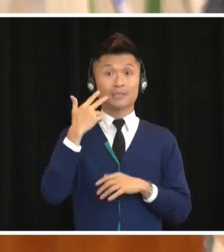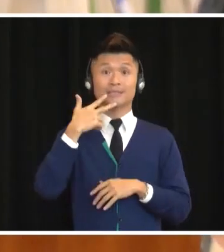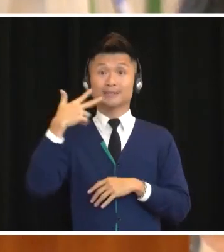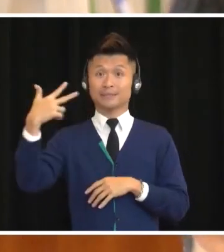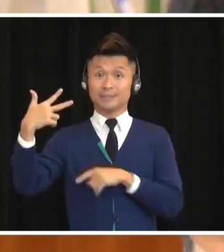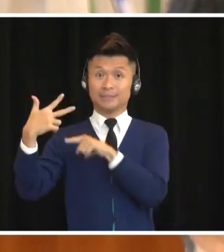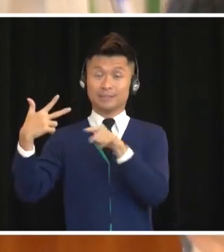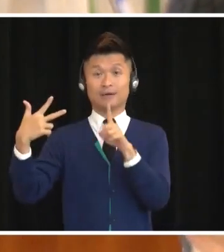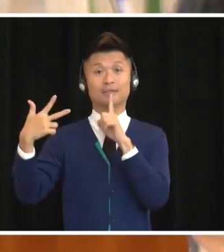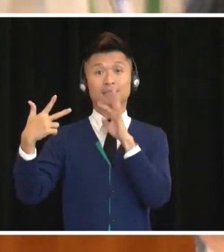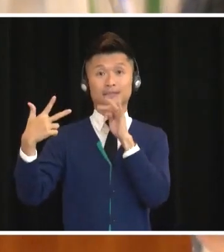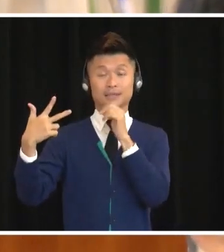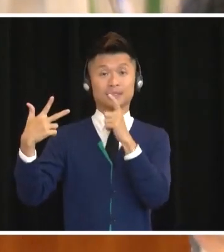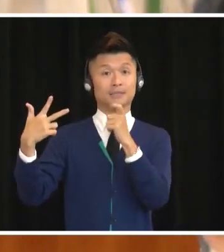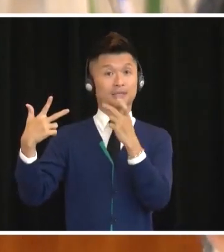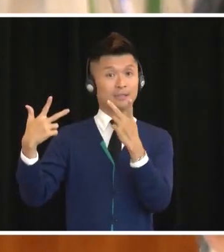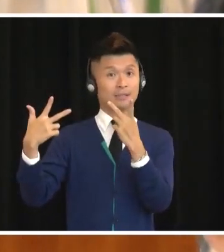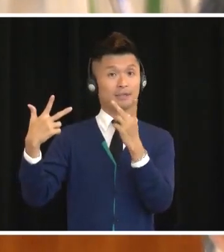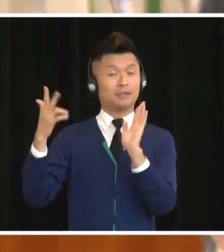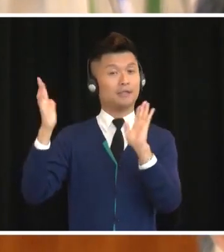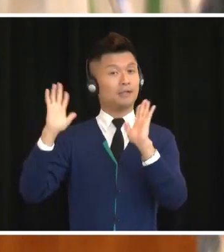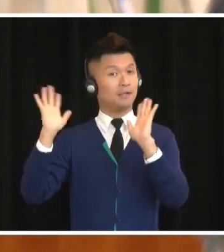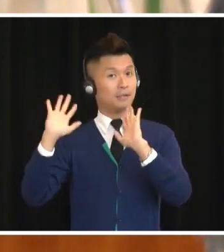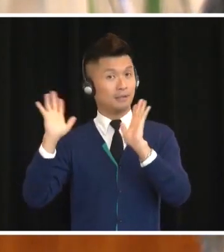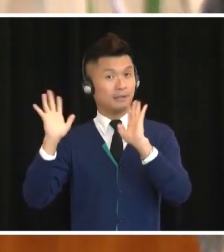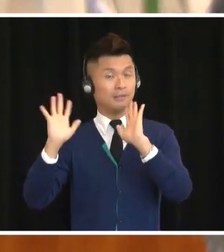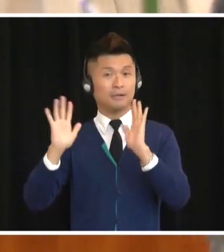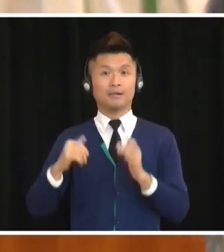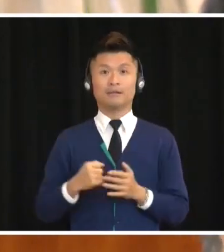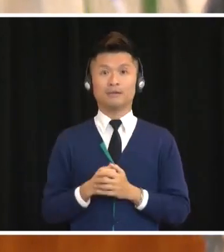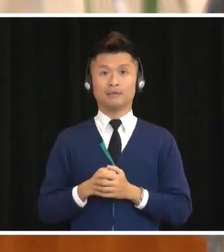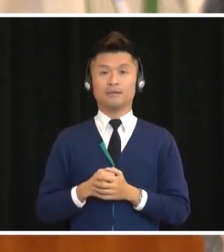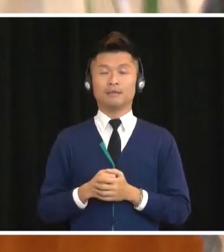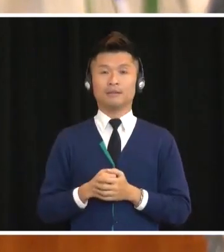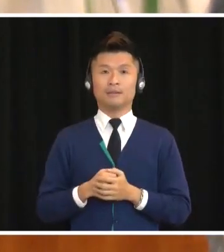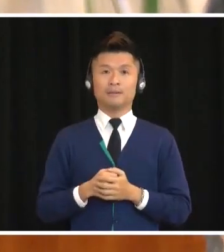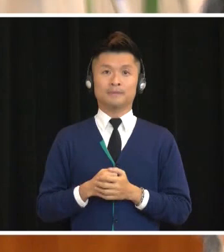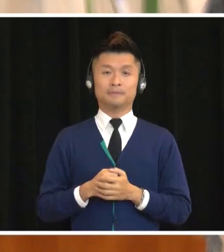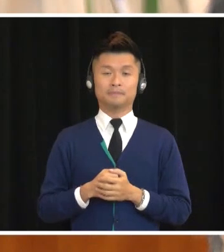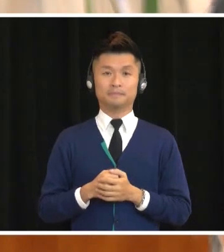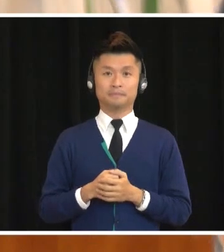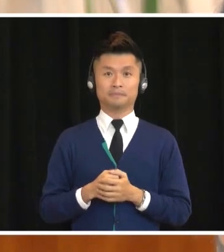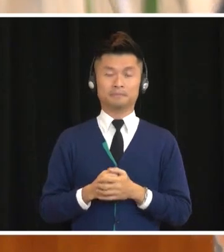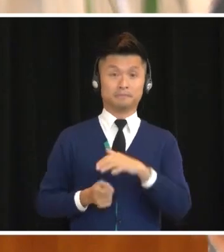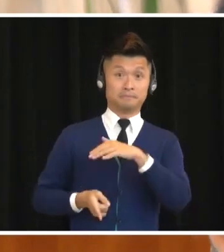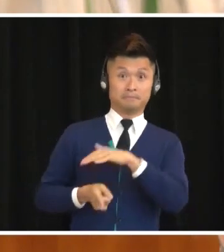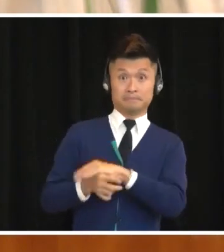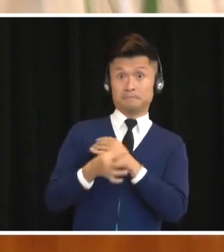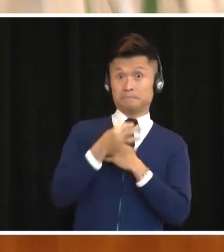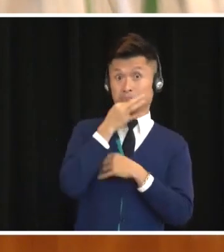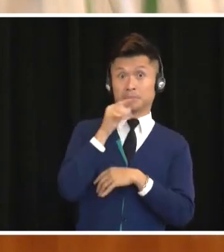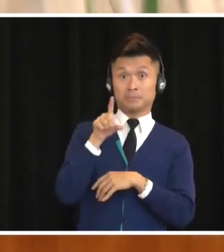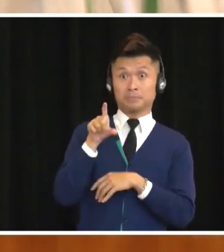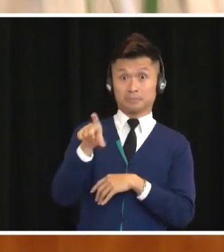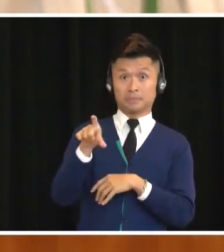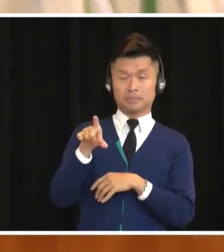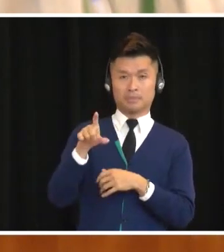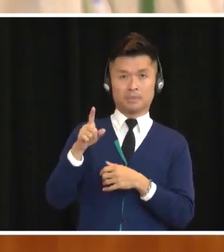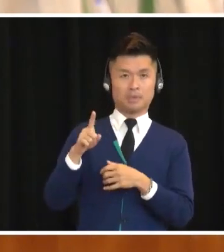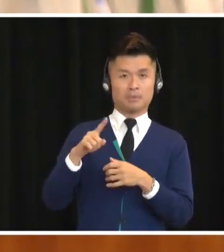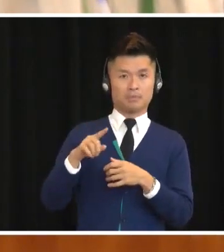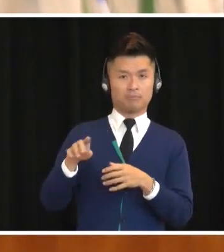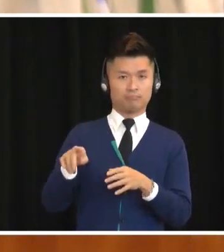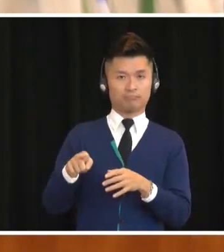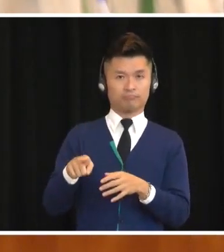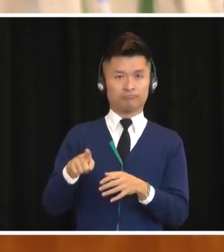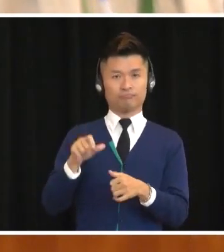For those aged between 7 to 12, children, we don't apply